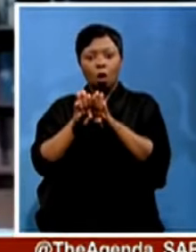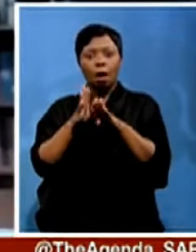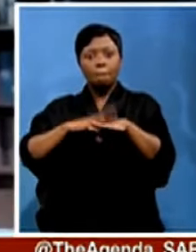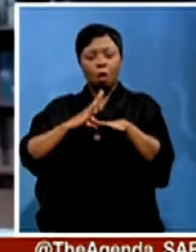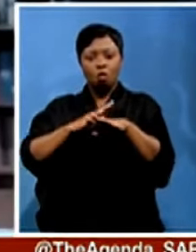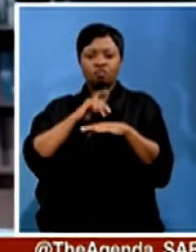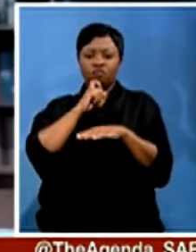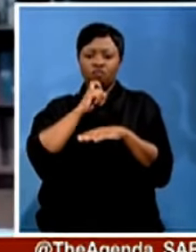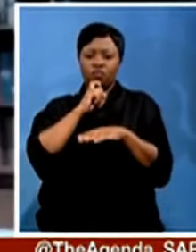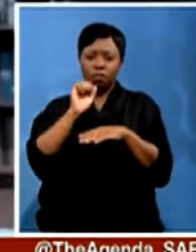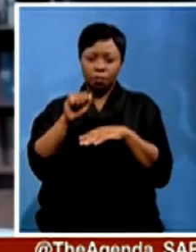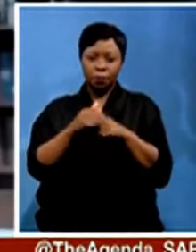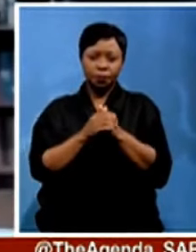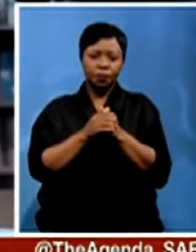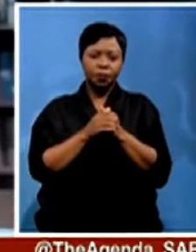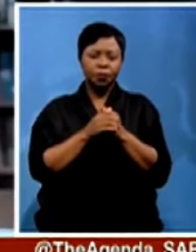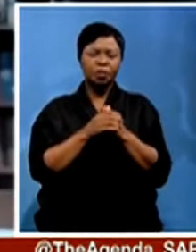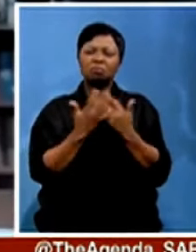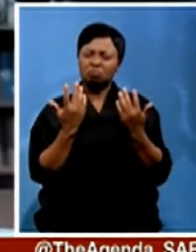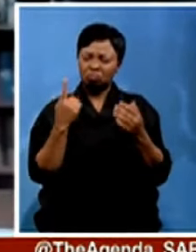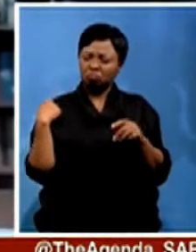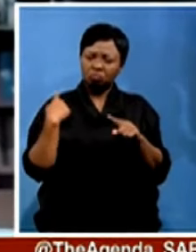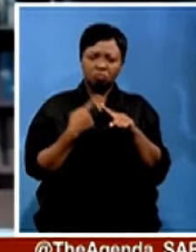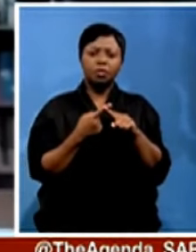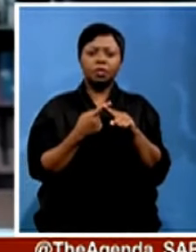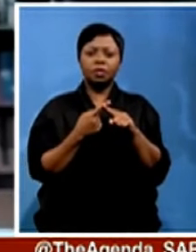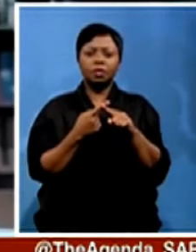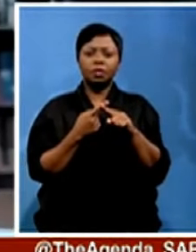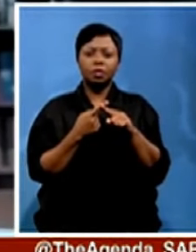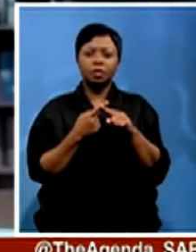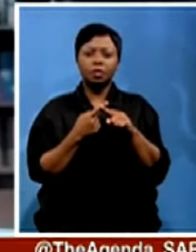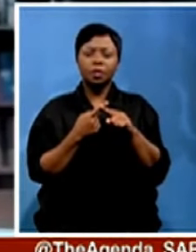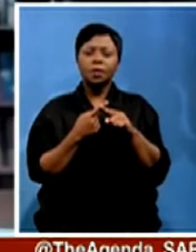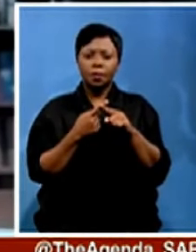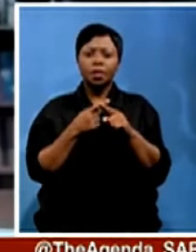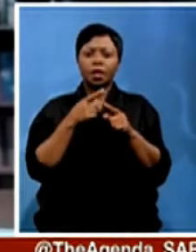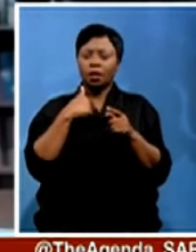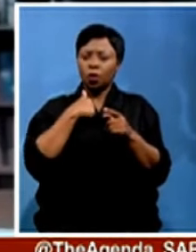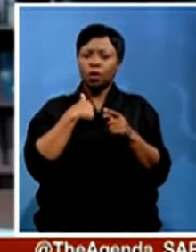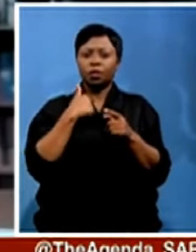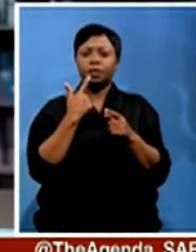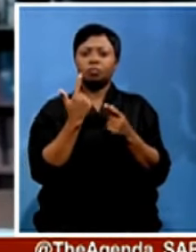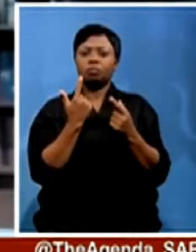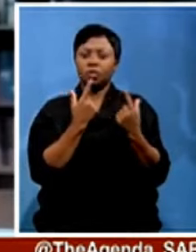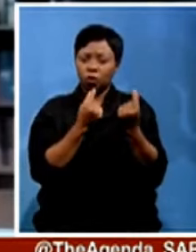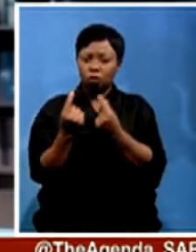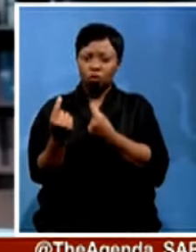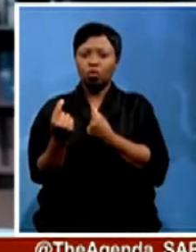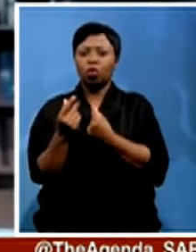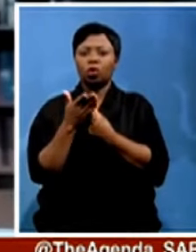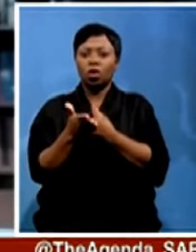time, it was the position that we could run no trials at all, but that was quickly